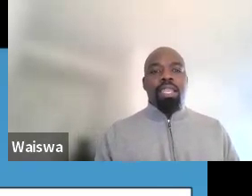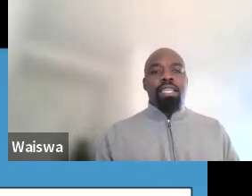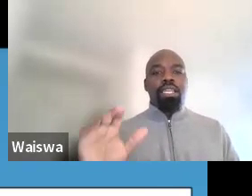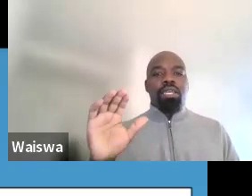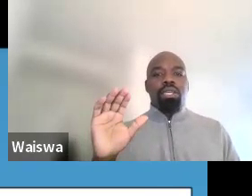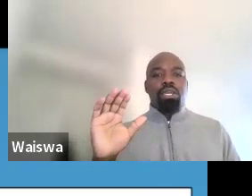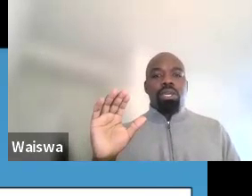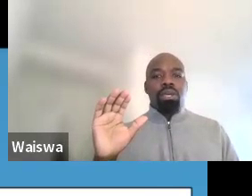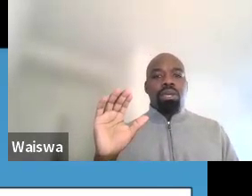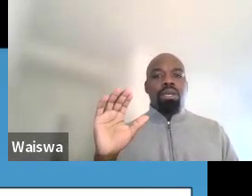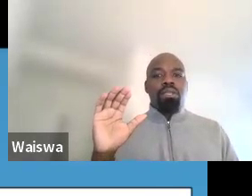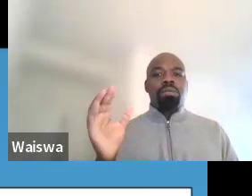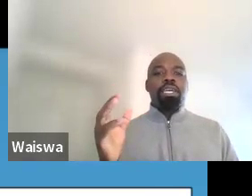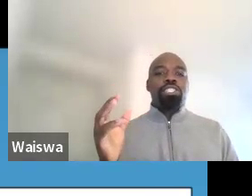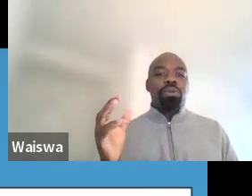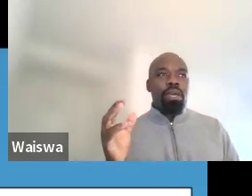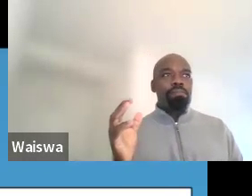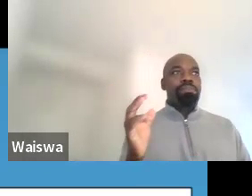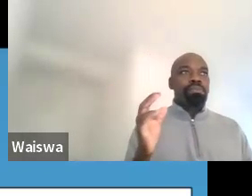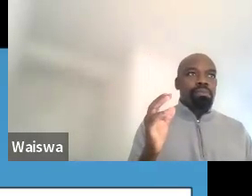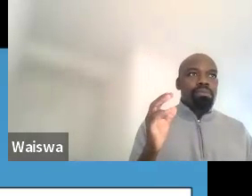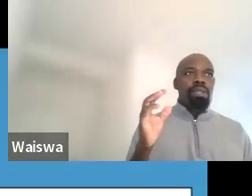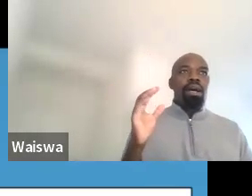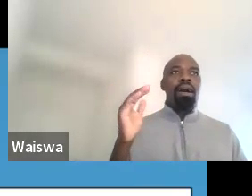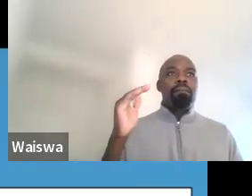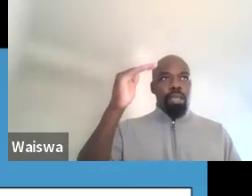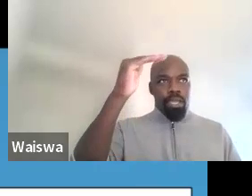you want to make sure that